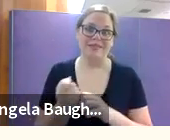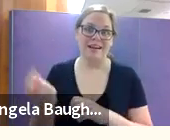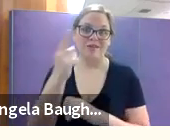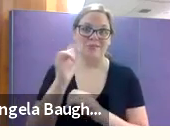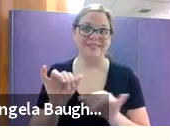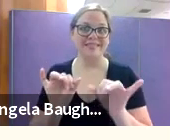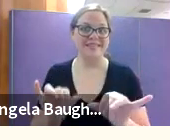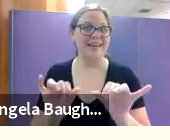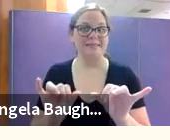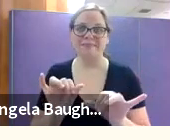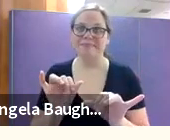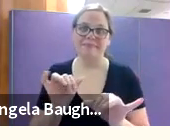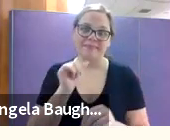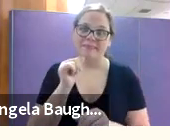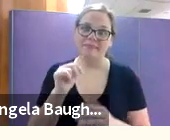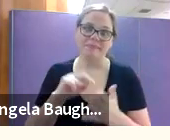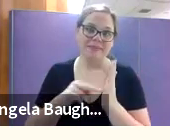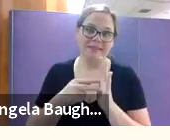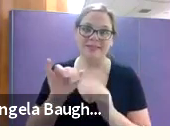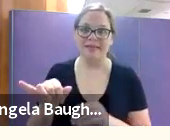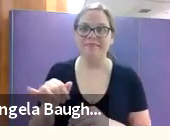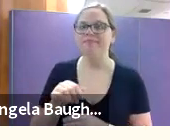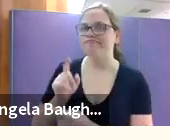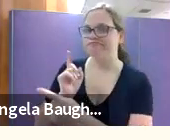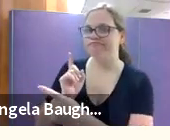be exactly the same. Right.